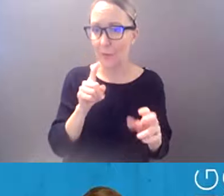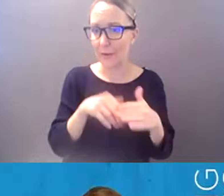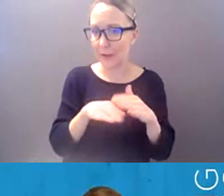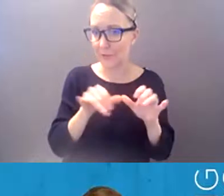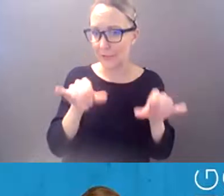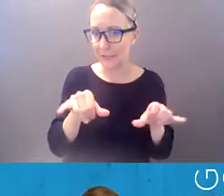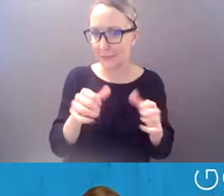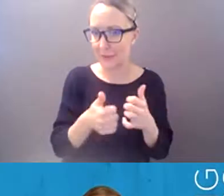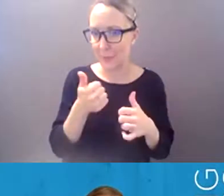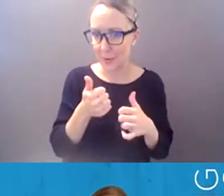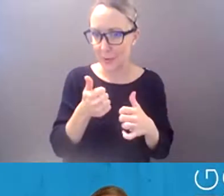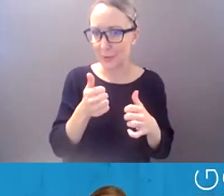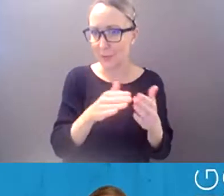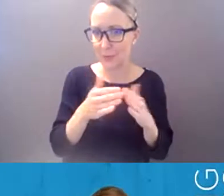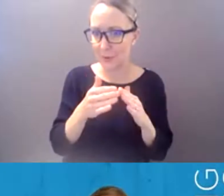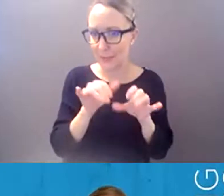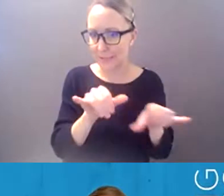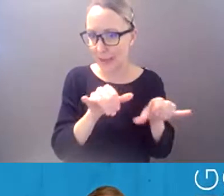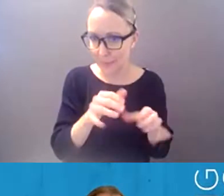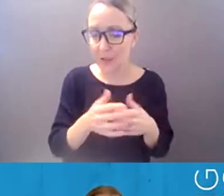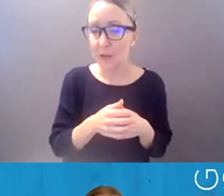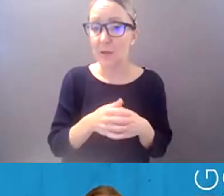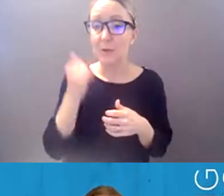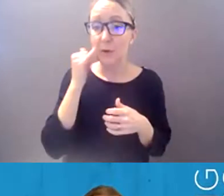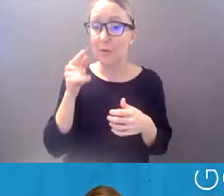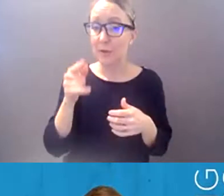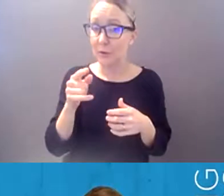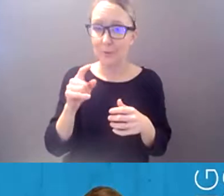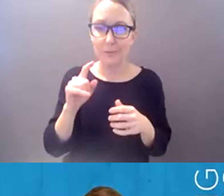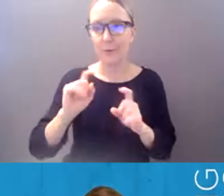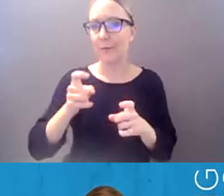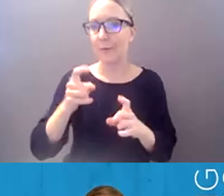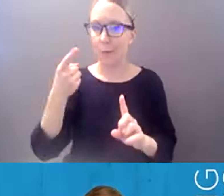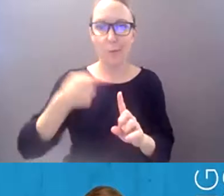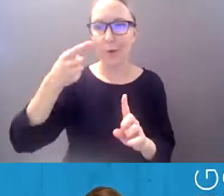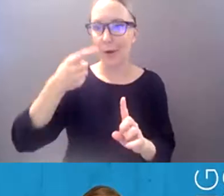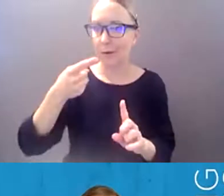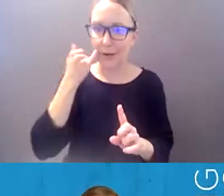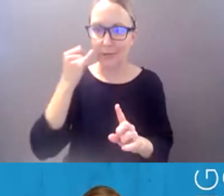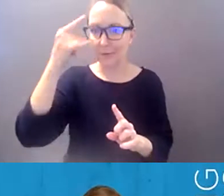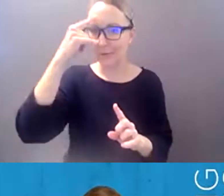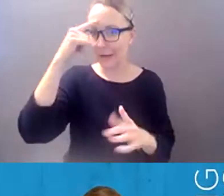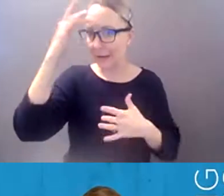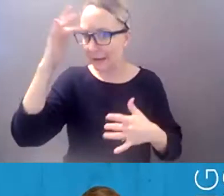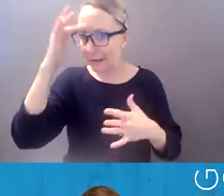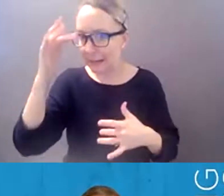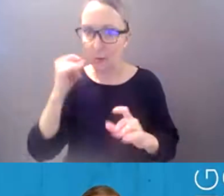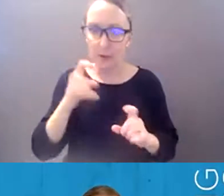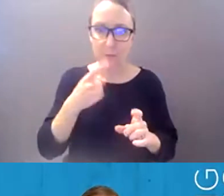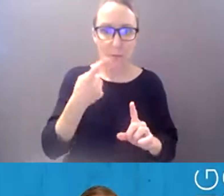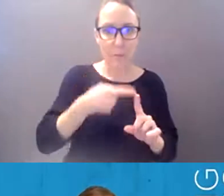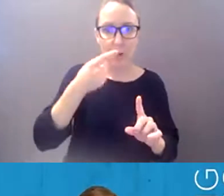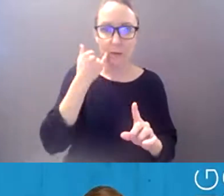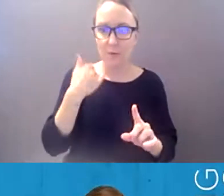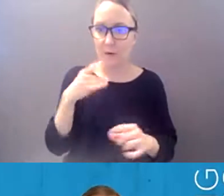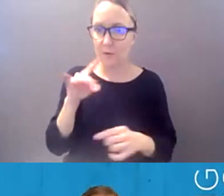most communities. It provides, you get a point if you are mentally ill, you get a point if you have a drug or alcohol